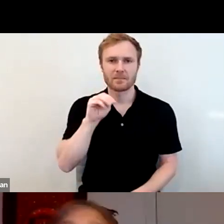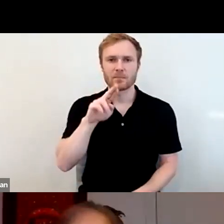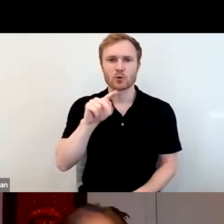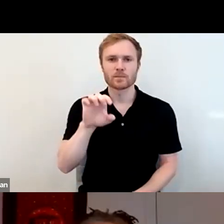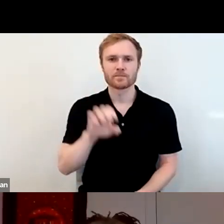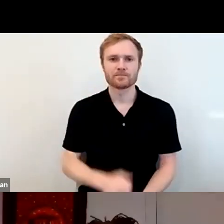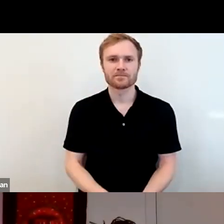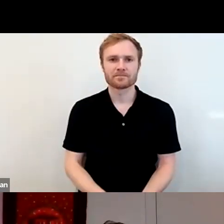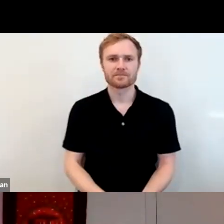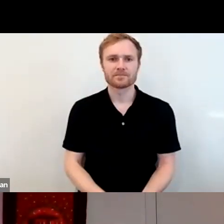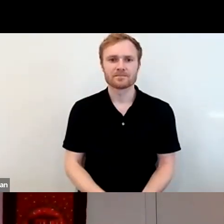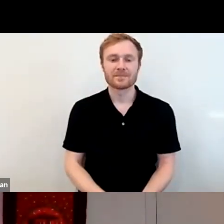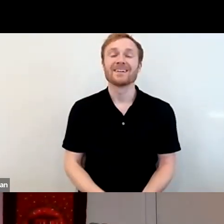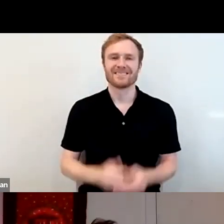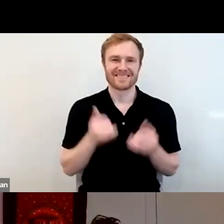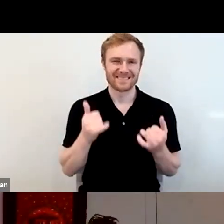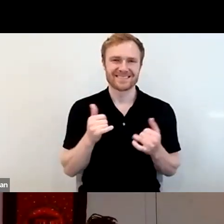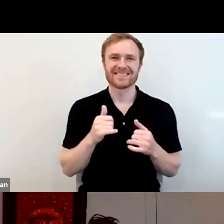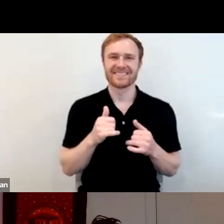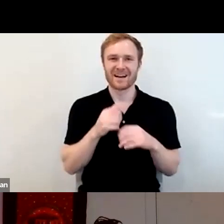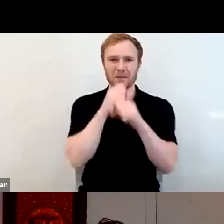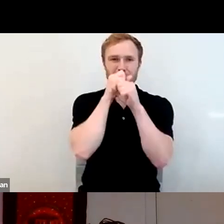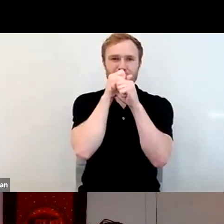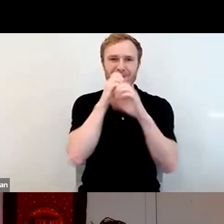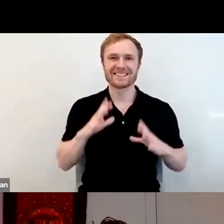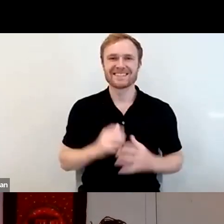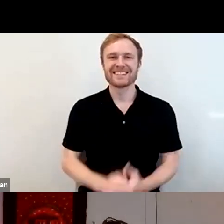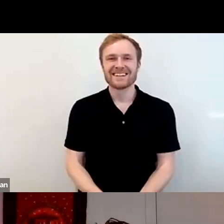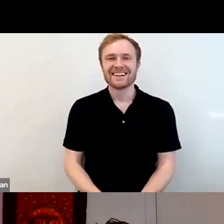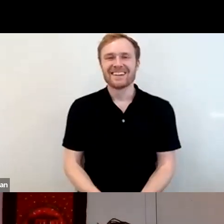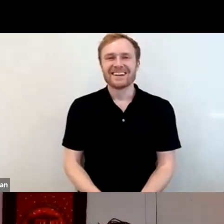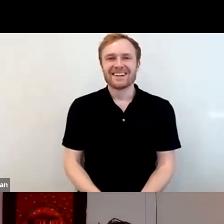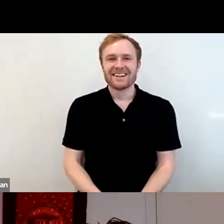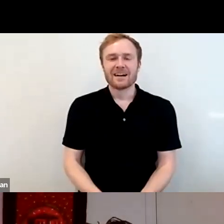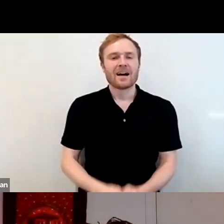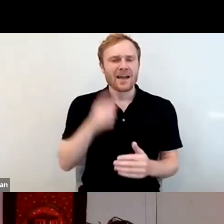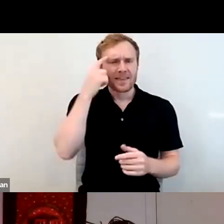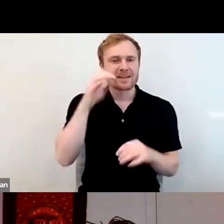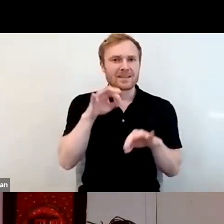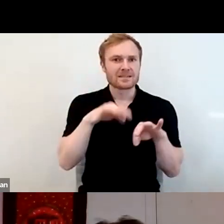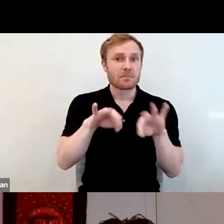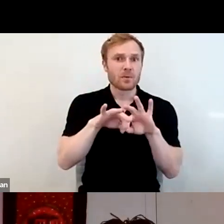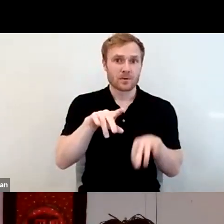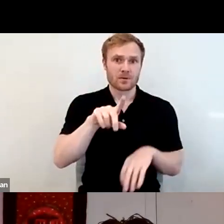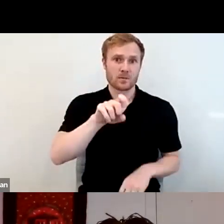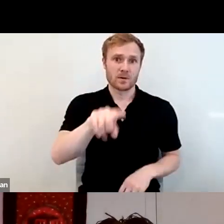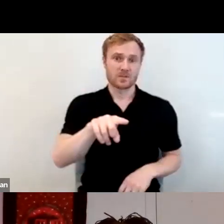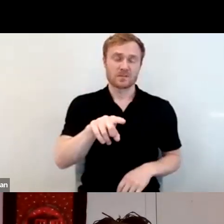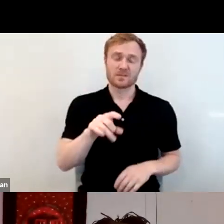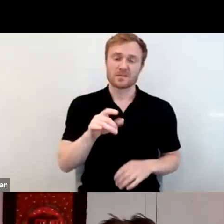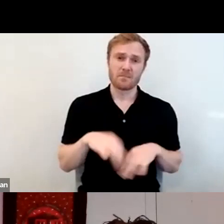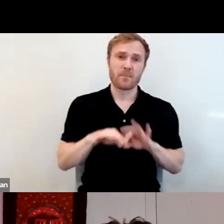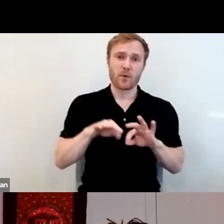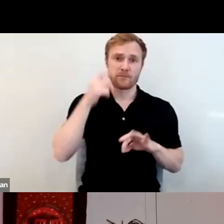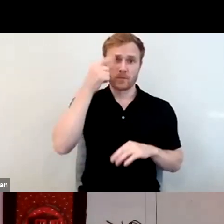There. Now I'm unmuted. I Yes. think that it's a really important question because the key for me to working with